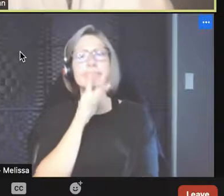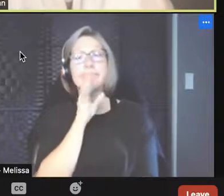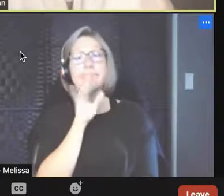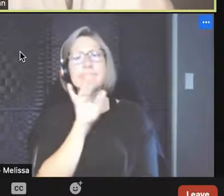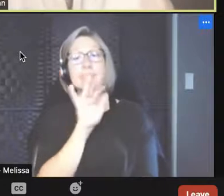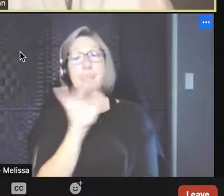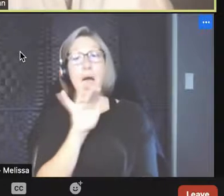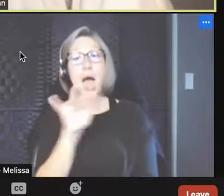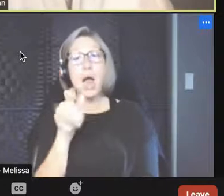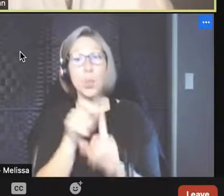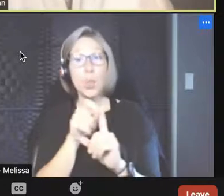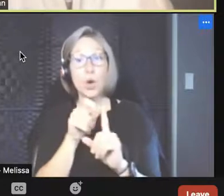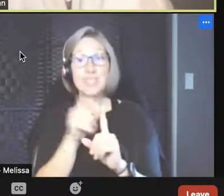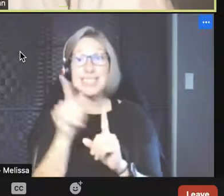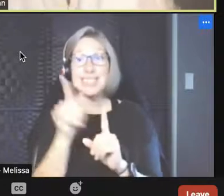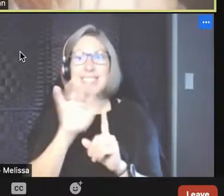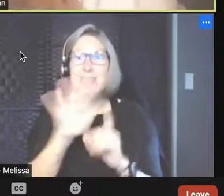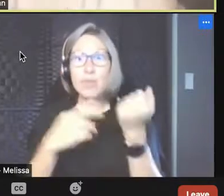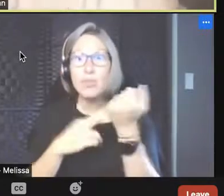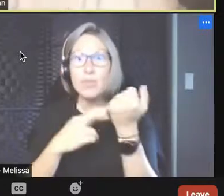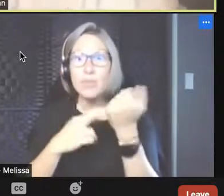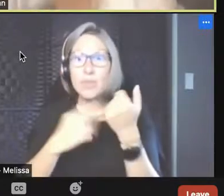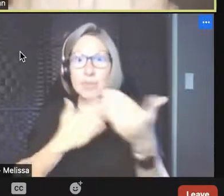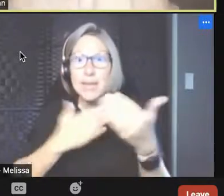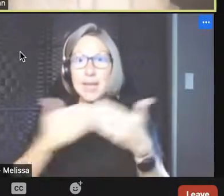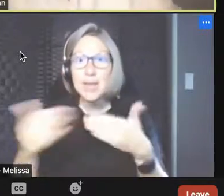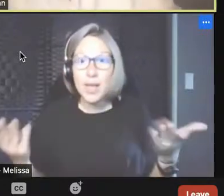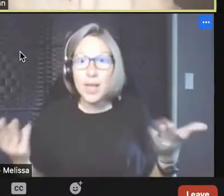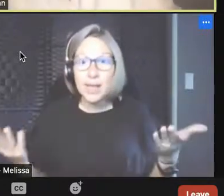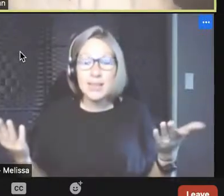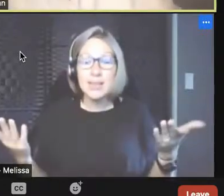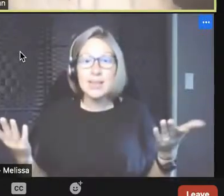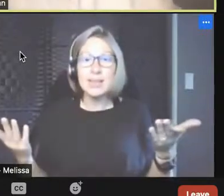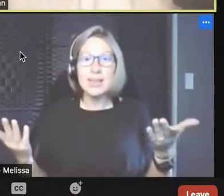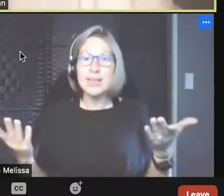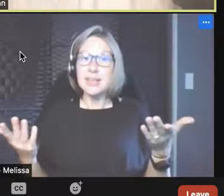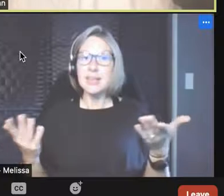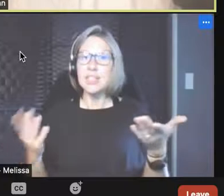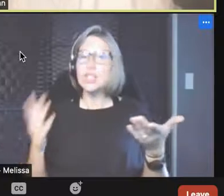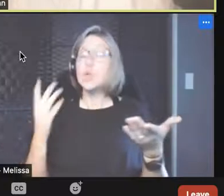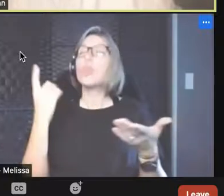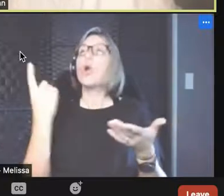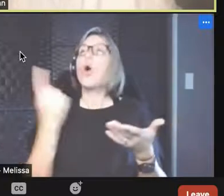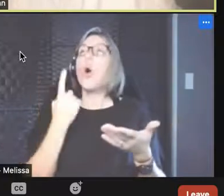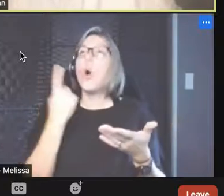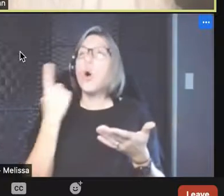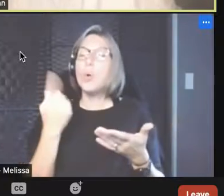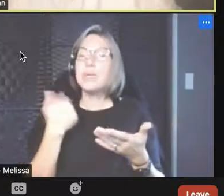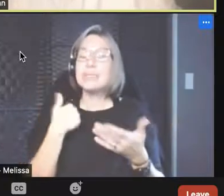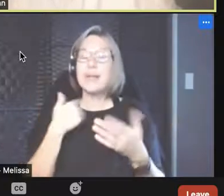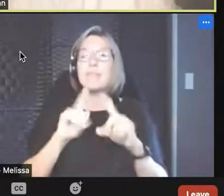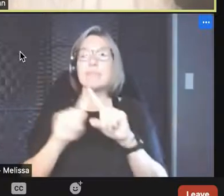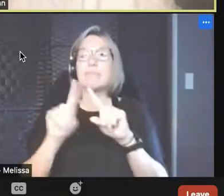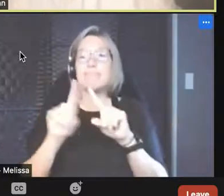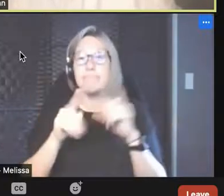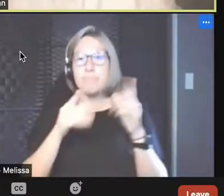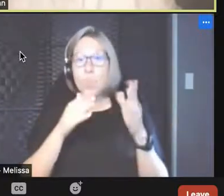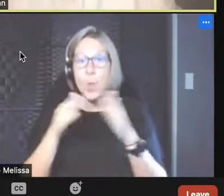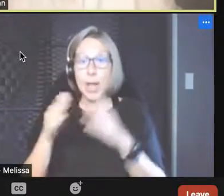a spelling reinforcement anyway, right? So there are always ways to use these